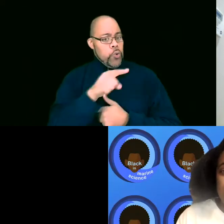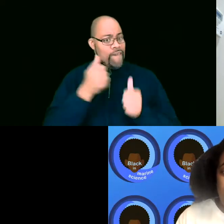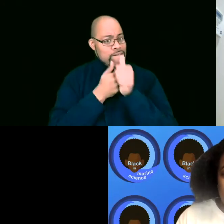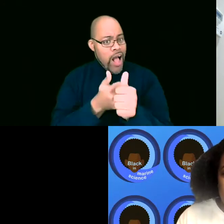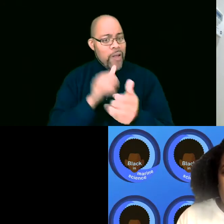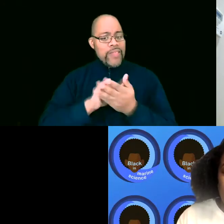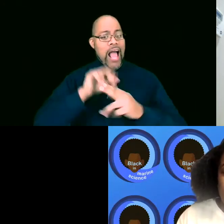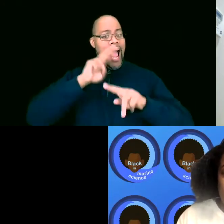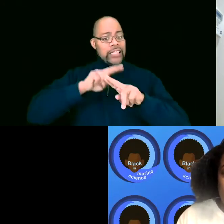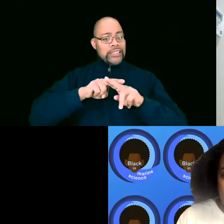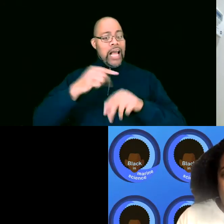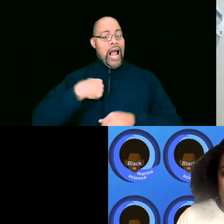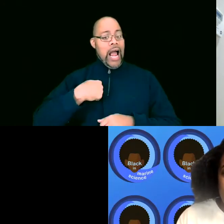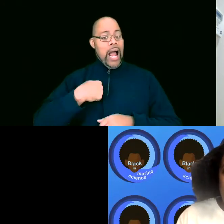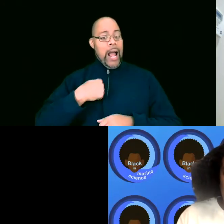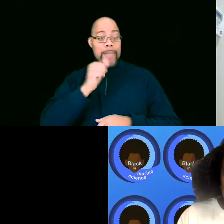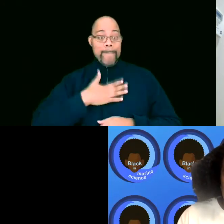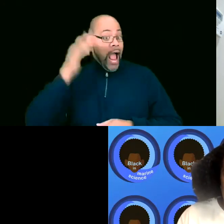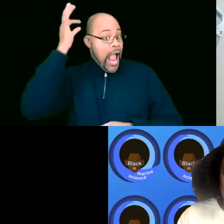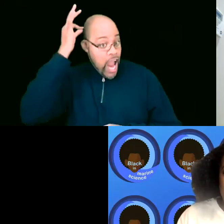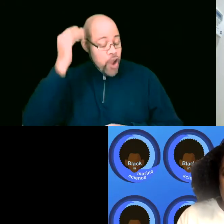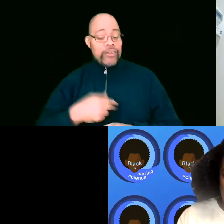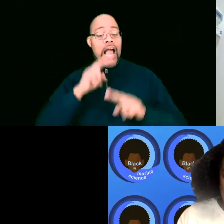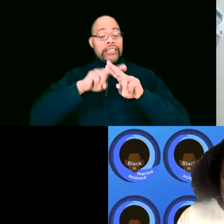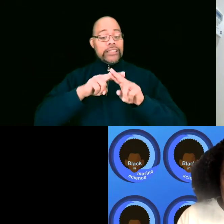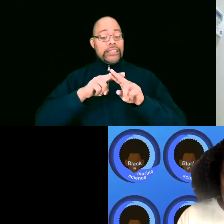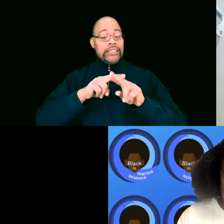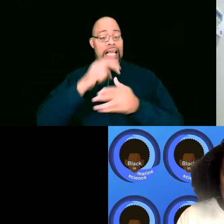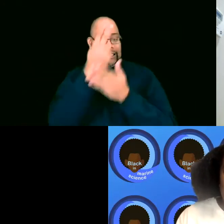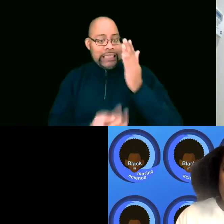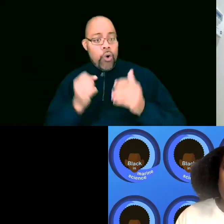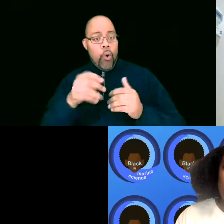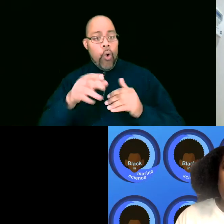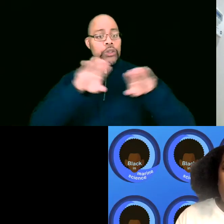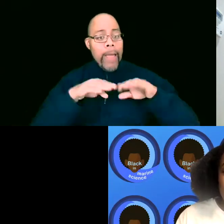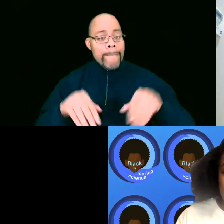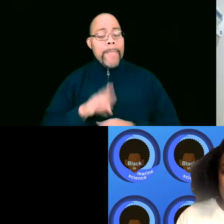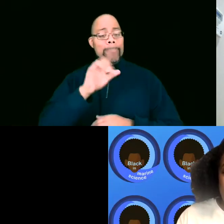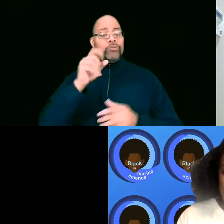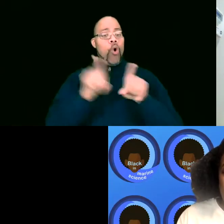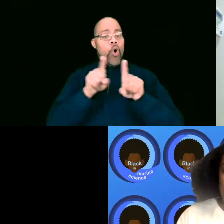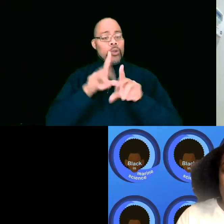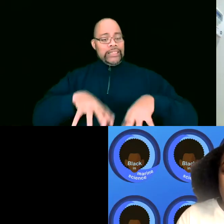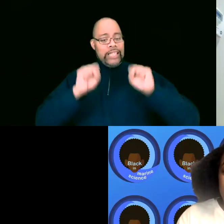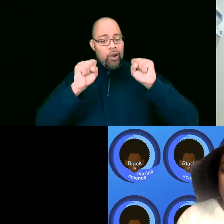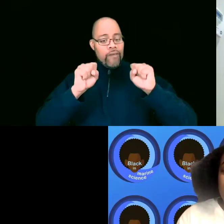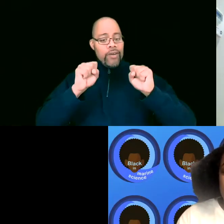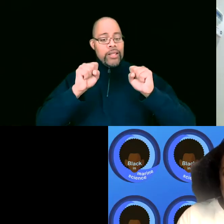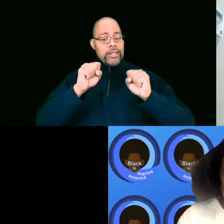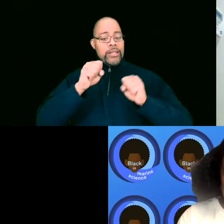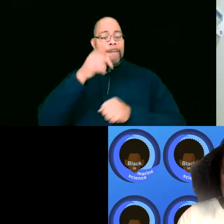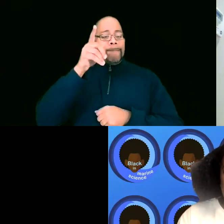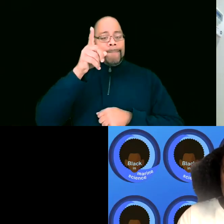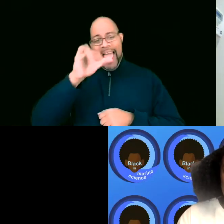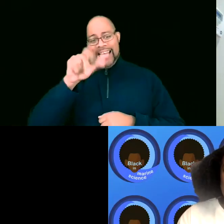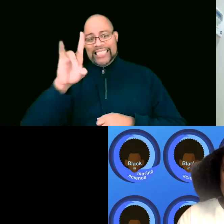That's hashtag I am not my hair, hashtag sink or swim. BIMS will also be taking over the Patty IG channel,